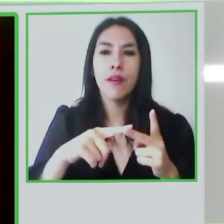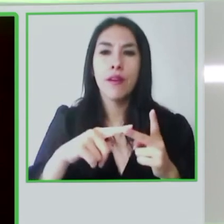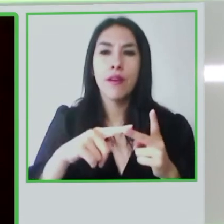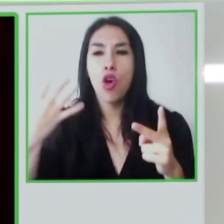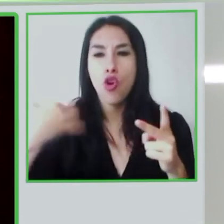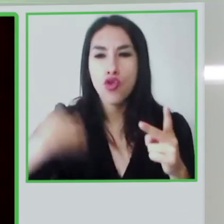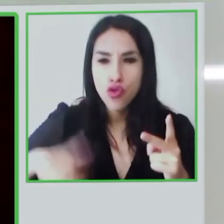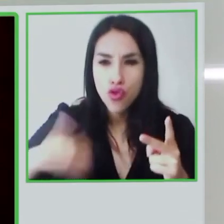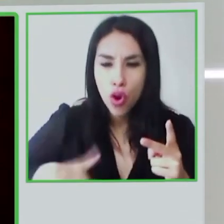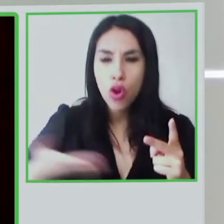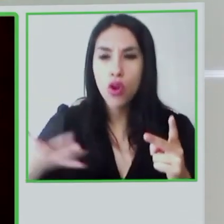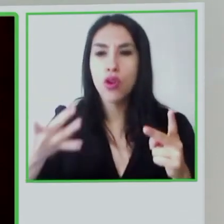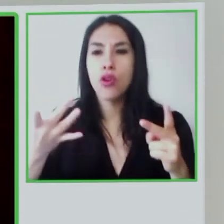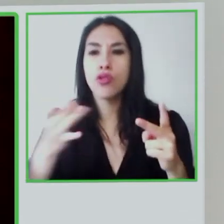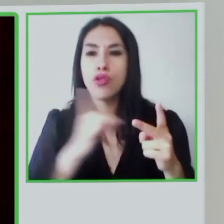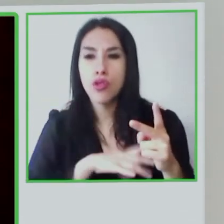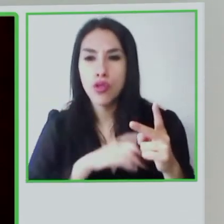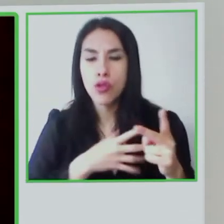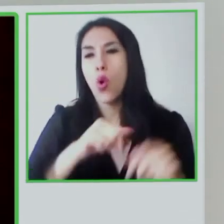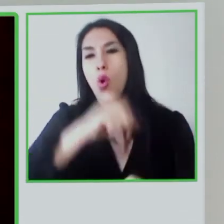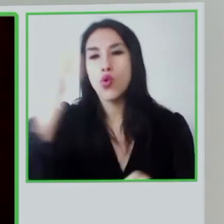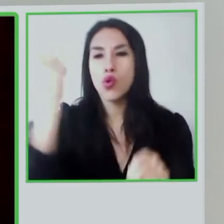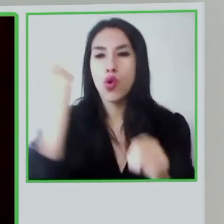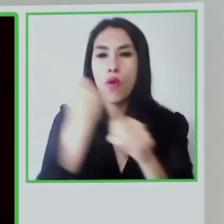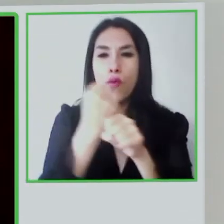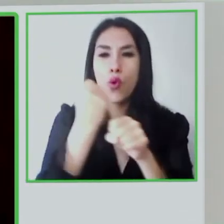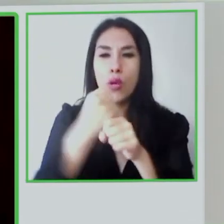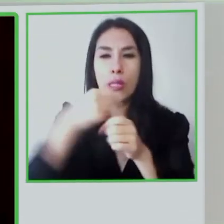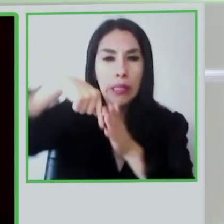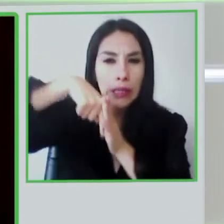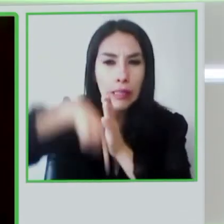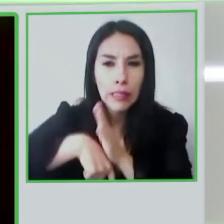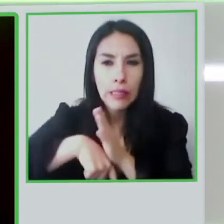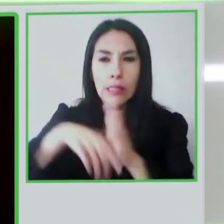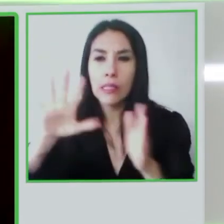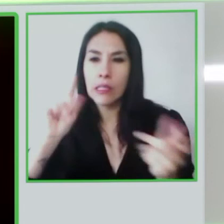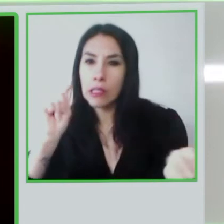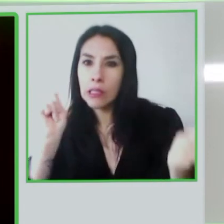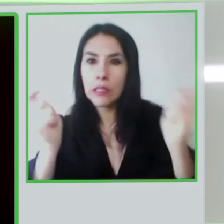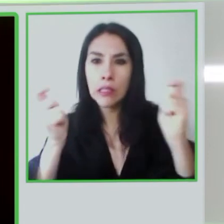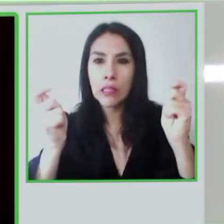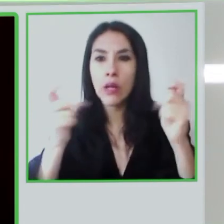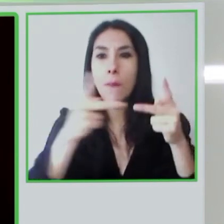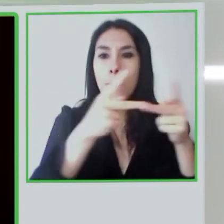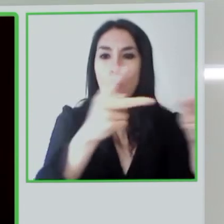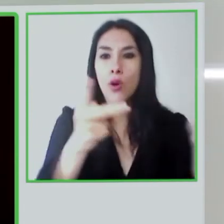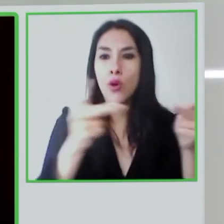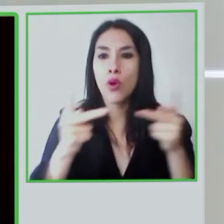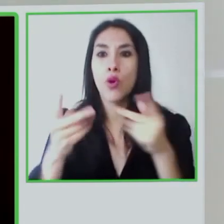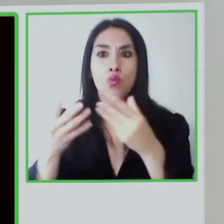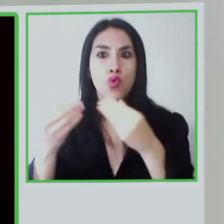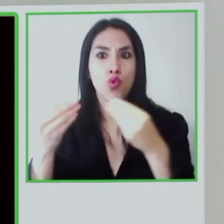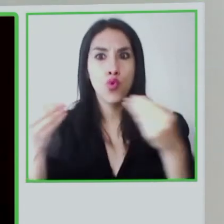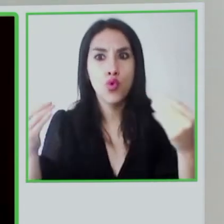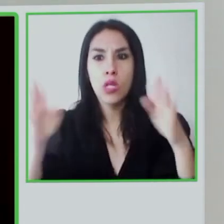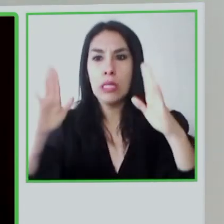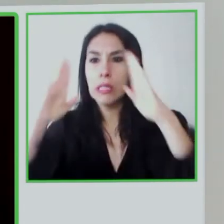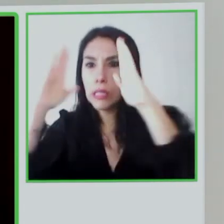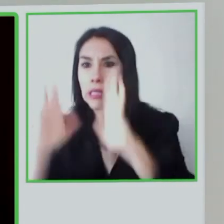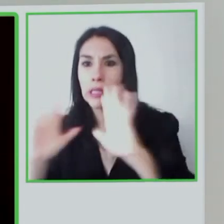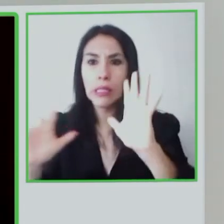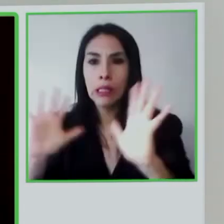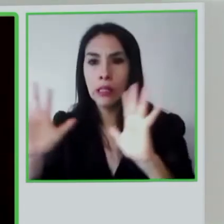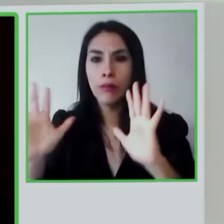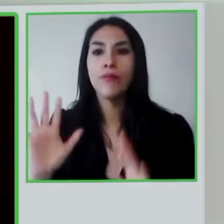places are working within the region with the Valuable 500. And we had 500 companies